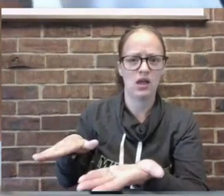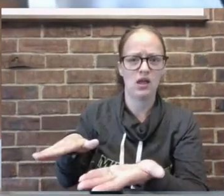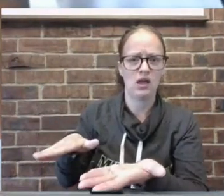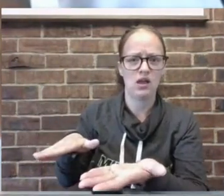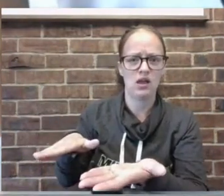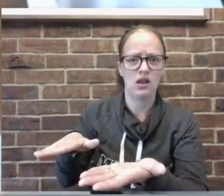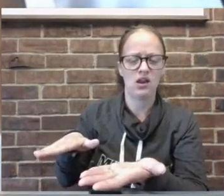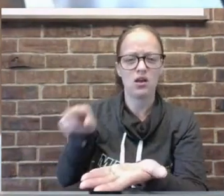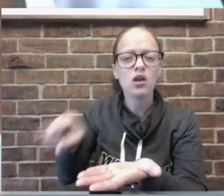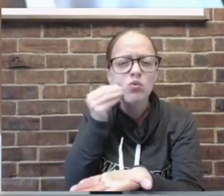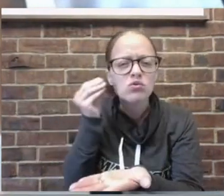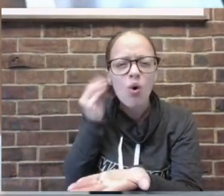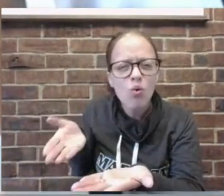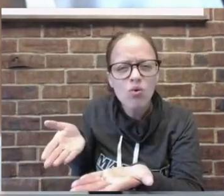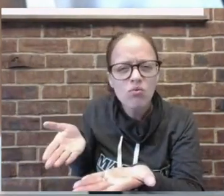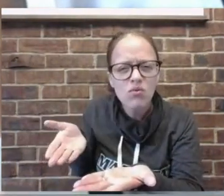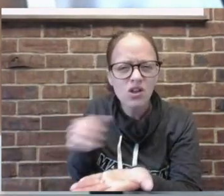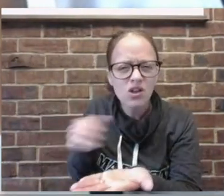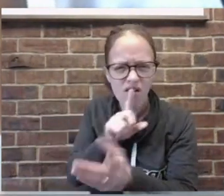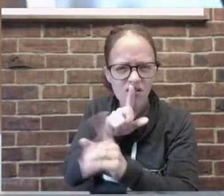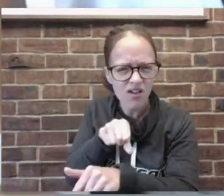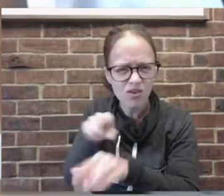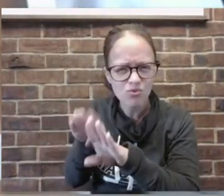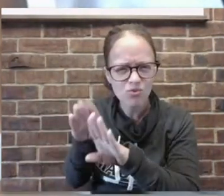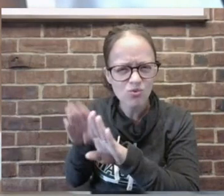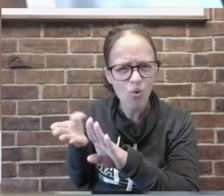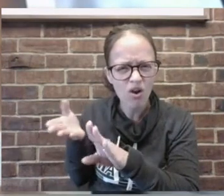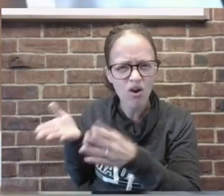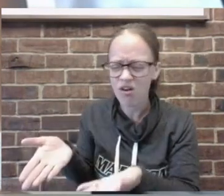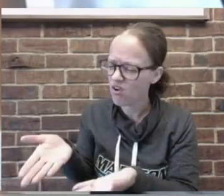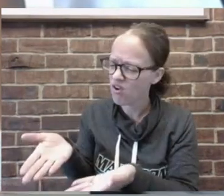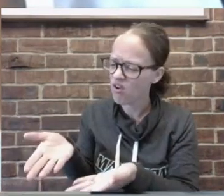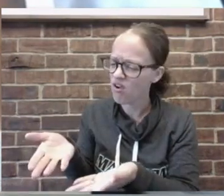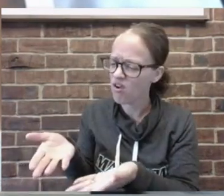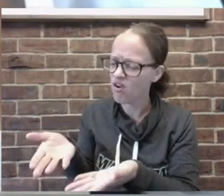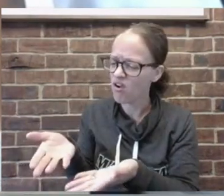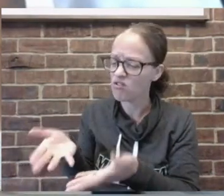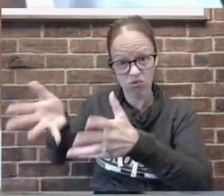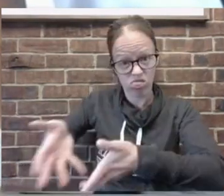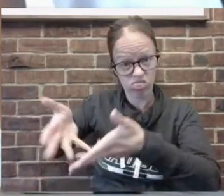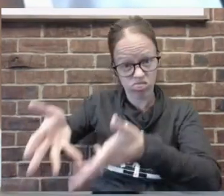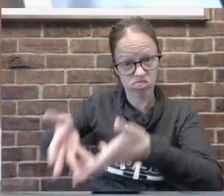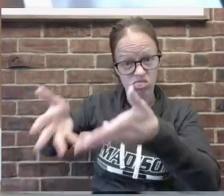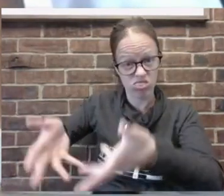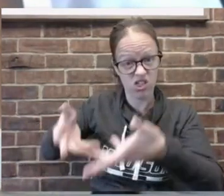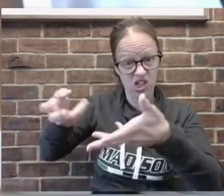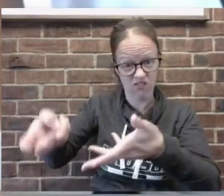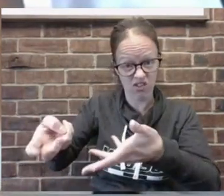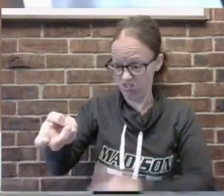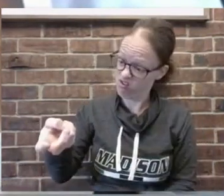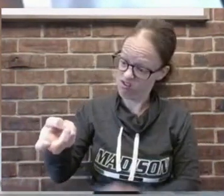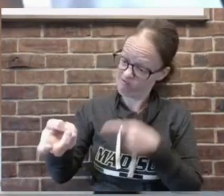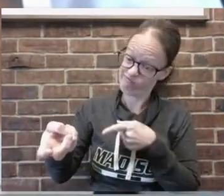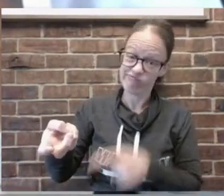time it seemed like a shame to leave a pretty perfectly good ham dinner